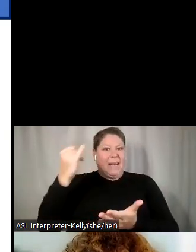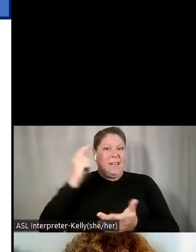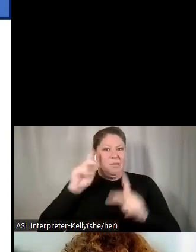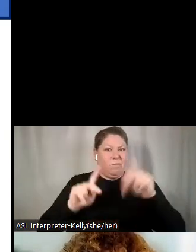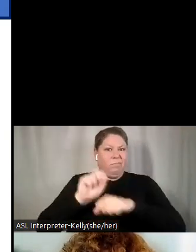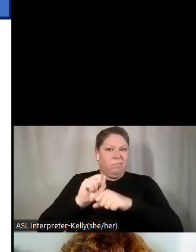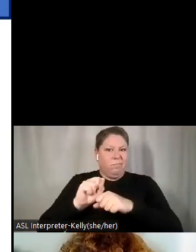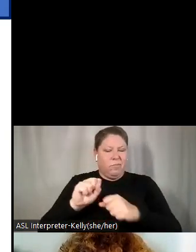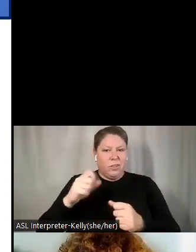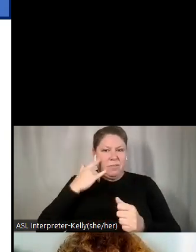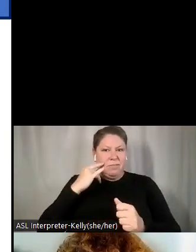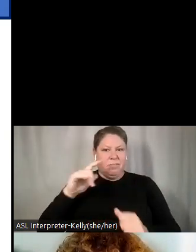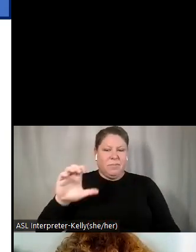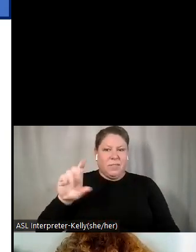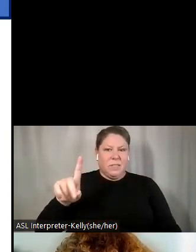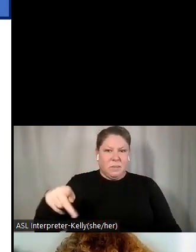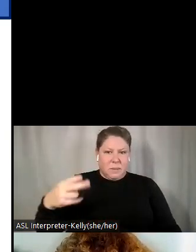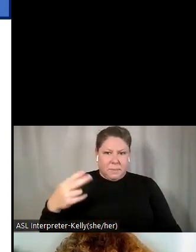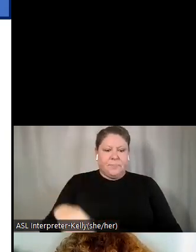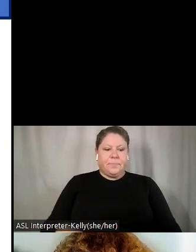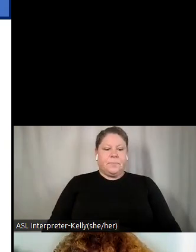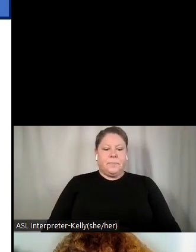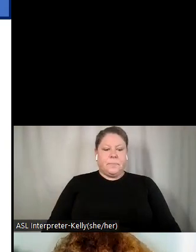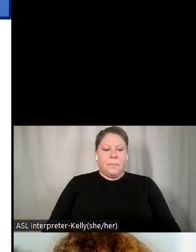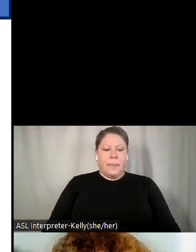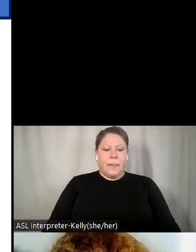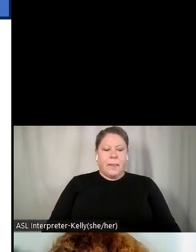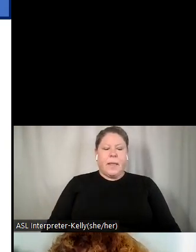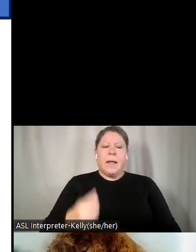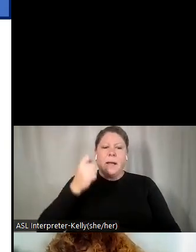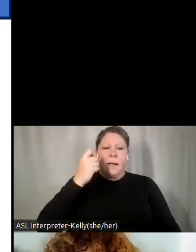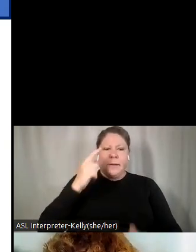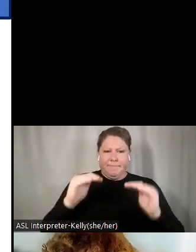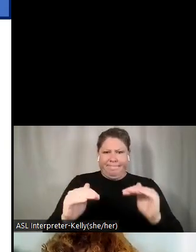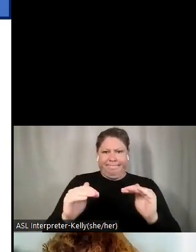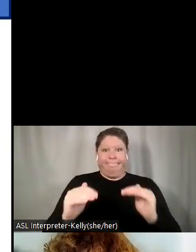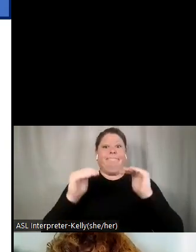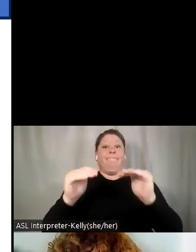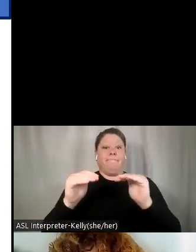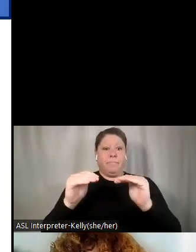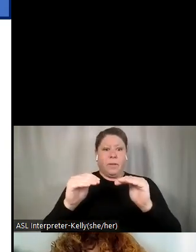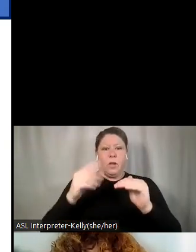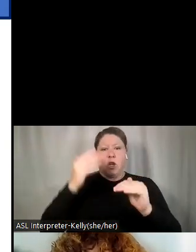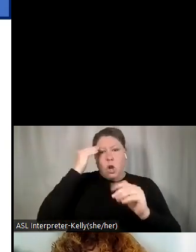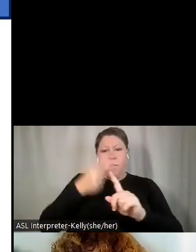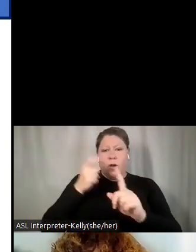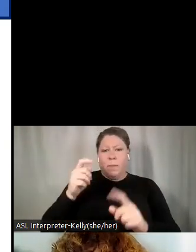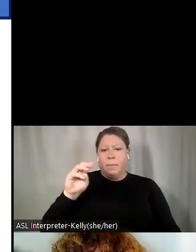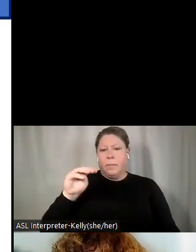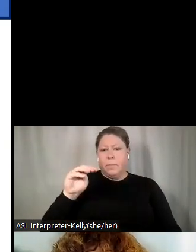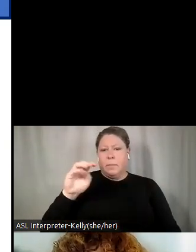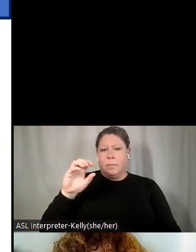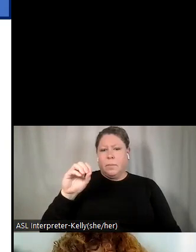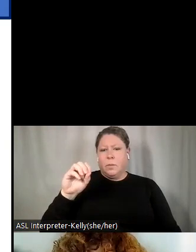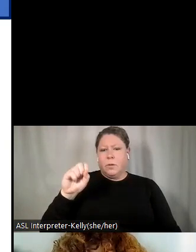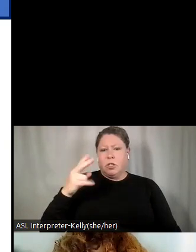that are some of the guiding principles that we know from the Shingo model. And this is where Dr.